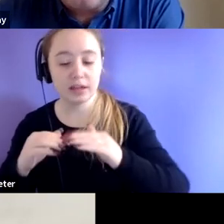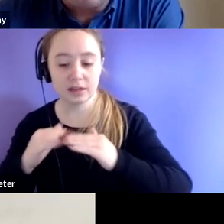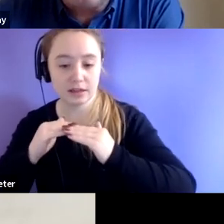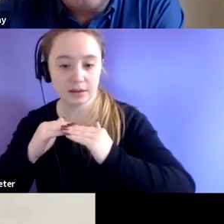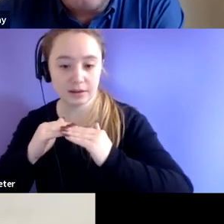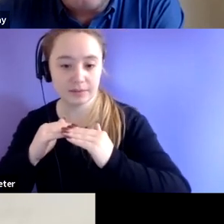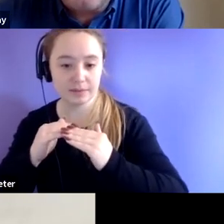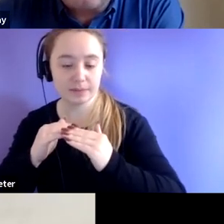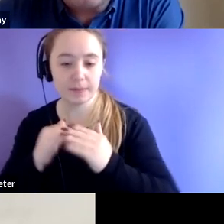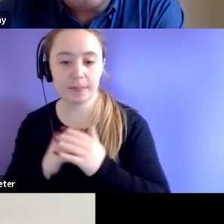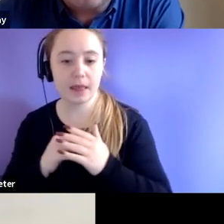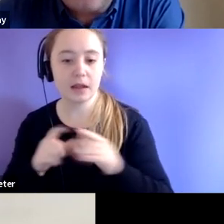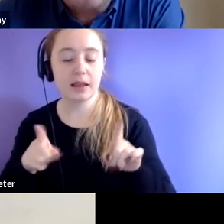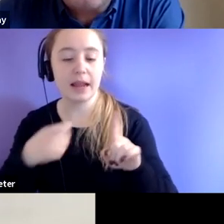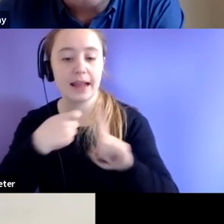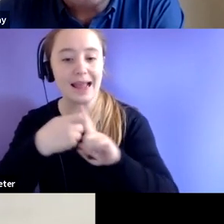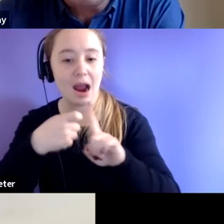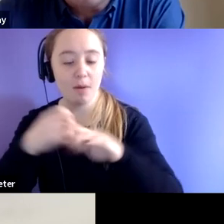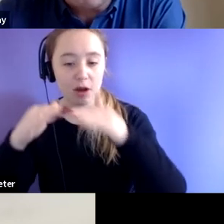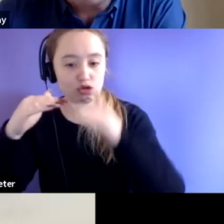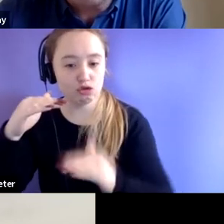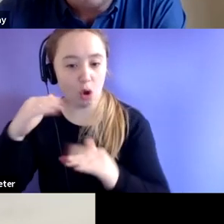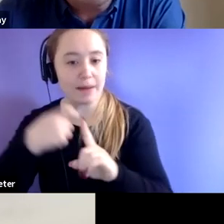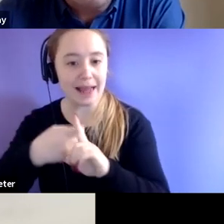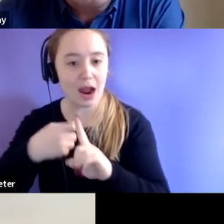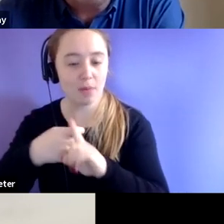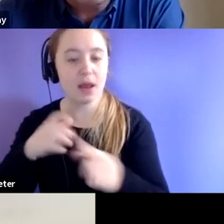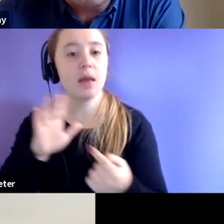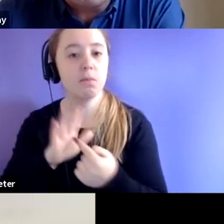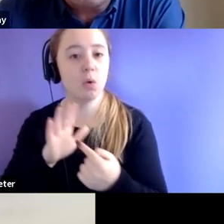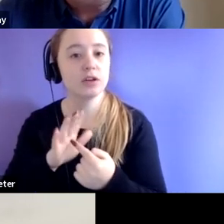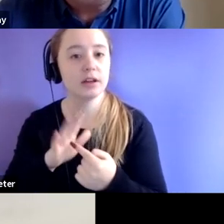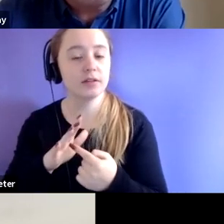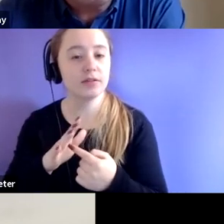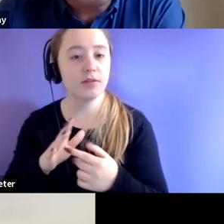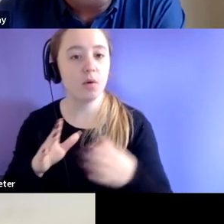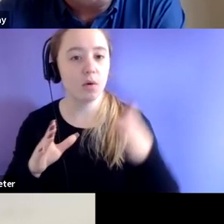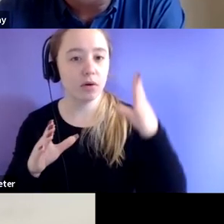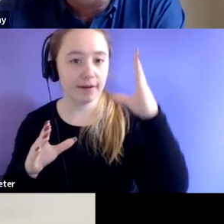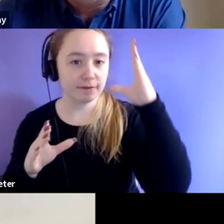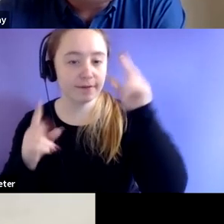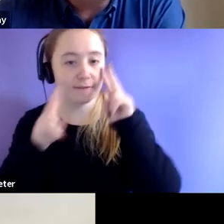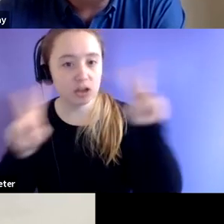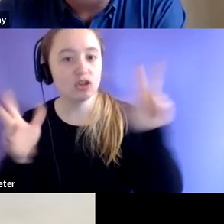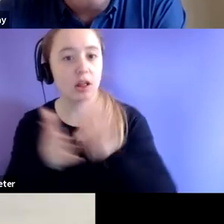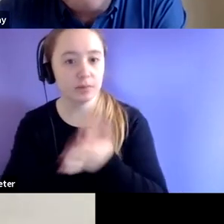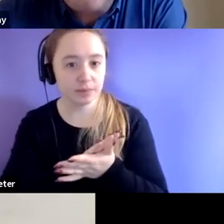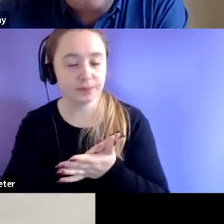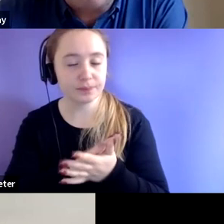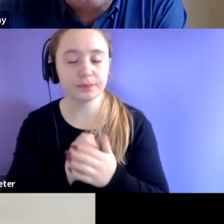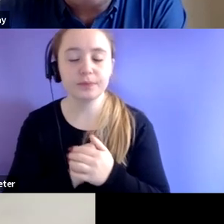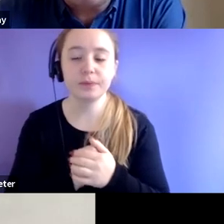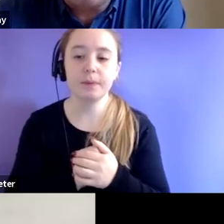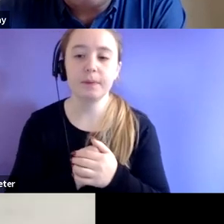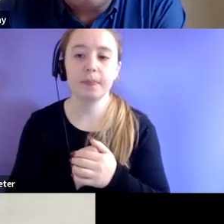like curbs and dropped curbs and so on, that's important for people. So I totally agree with the point. I think